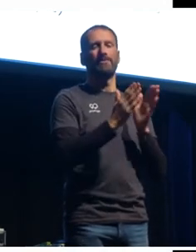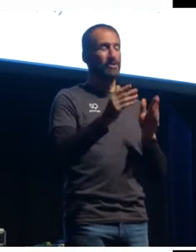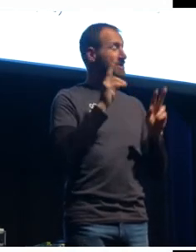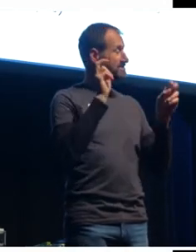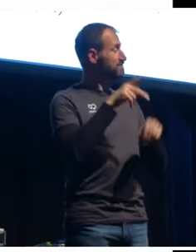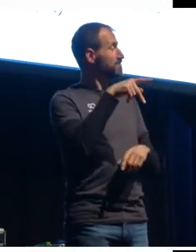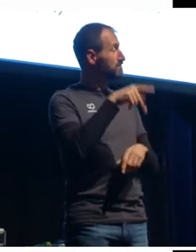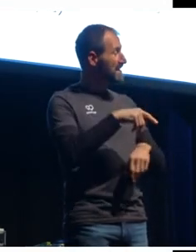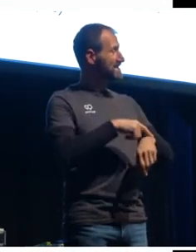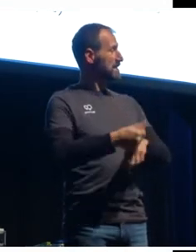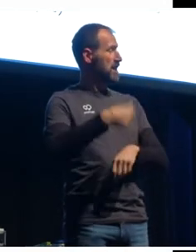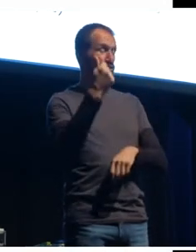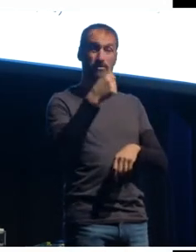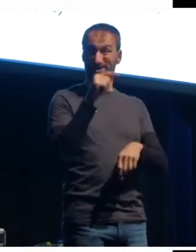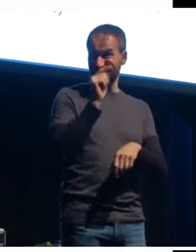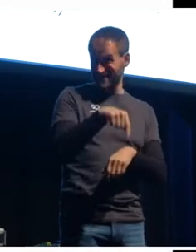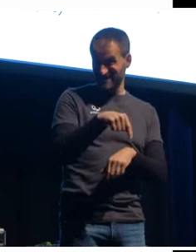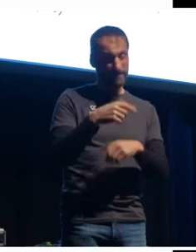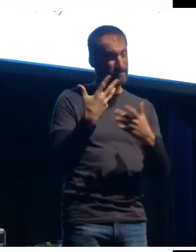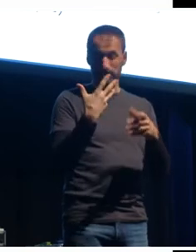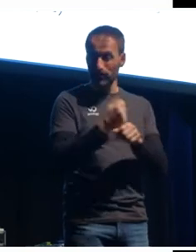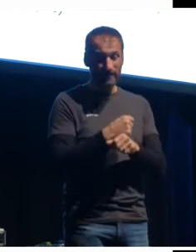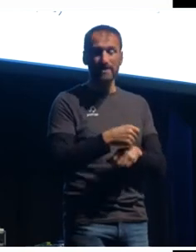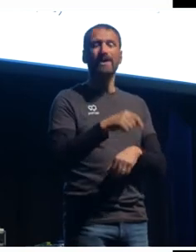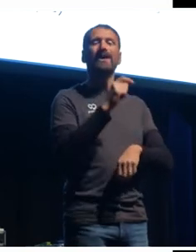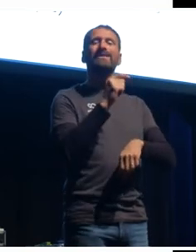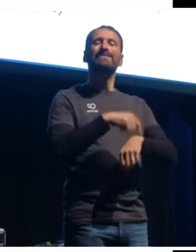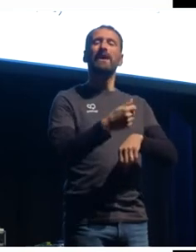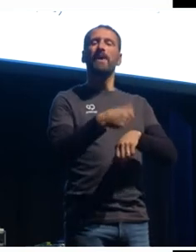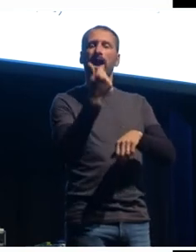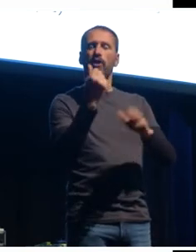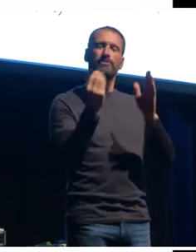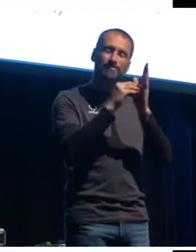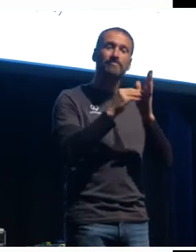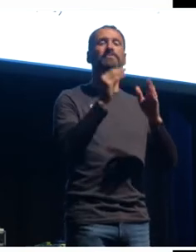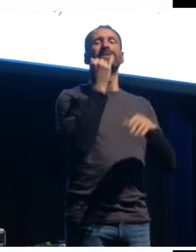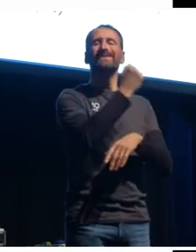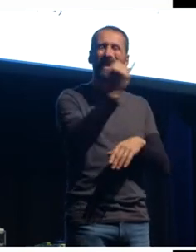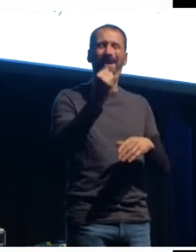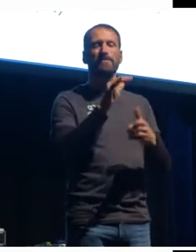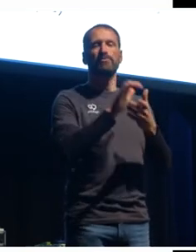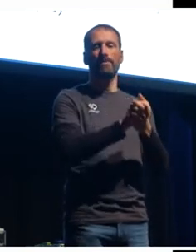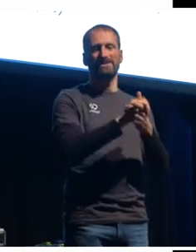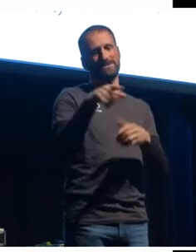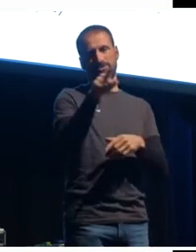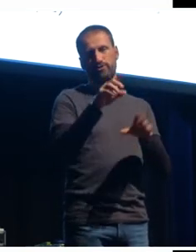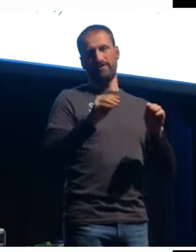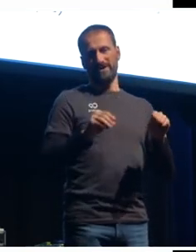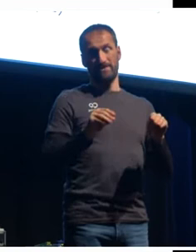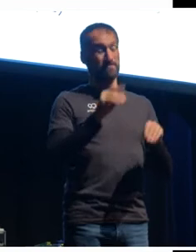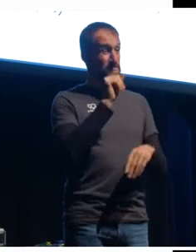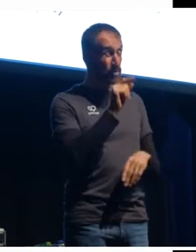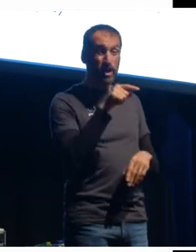And basically what it does, it allows you to add a timeout to any promise that you're using. So in this case, if you look, we're just